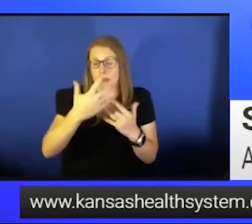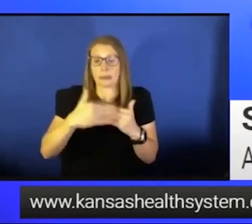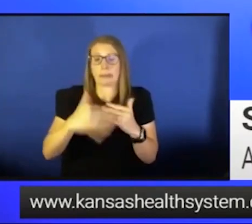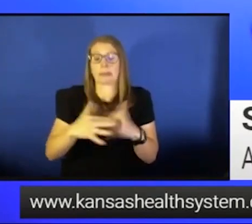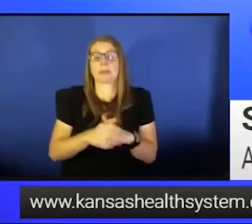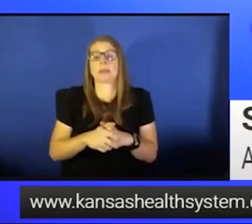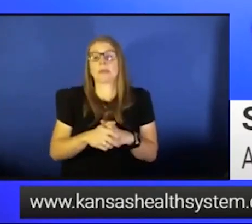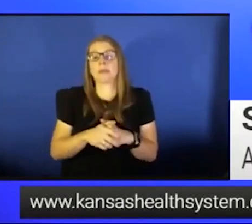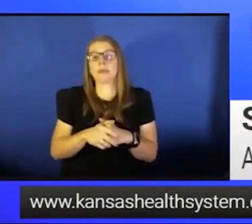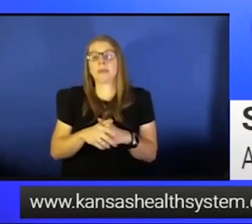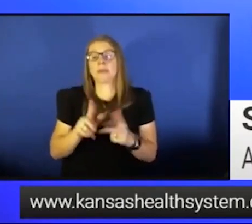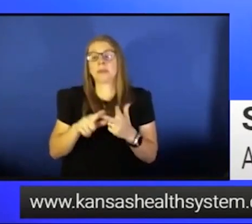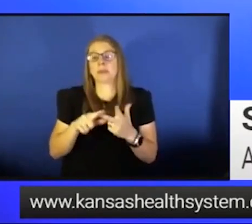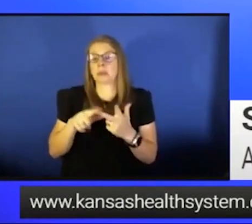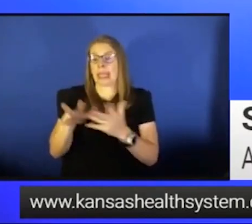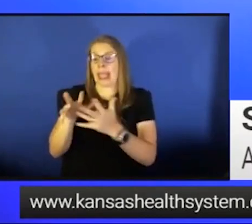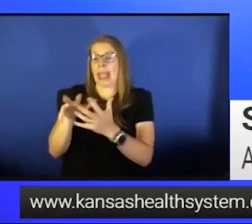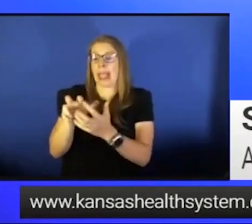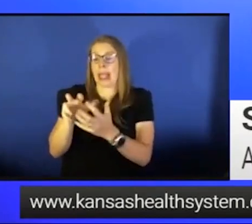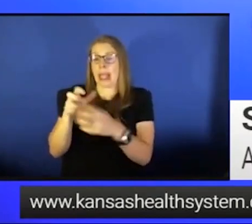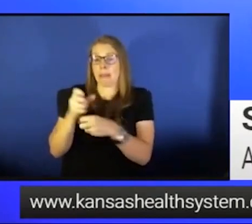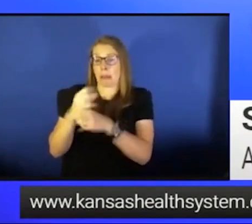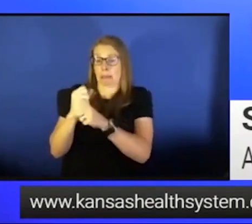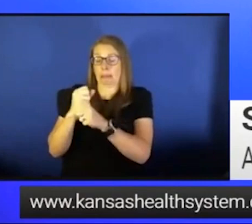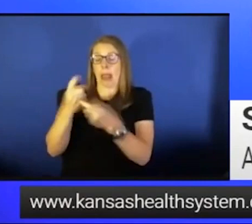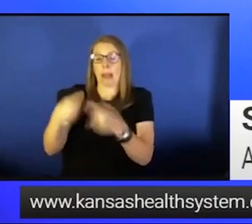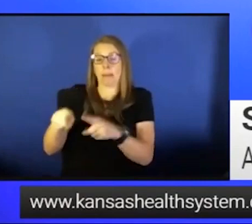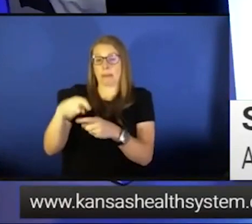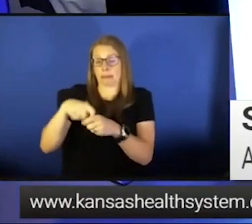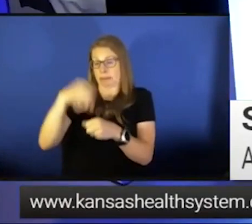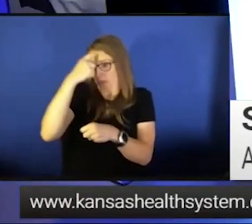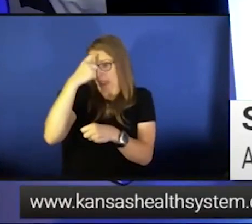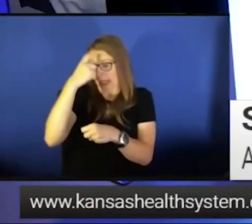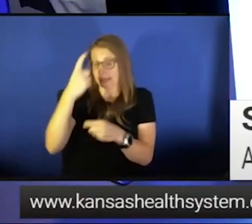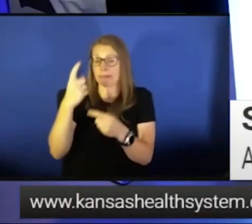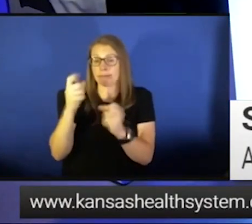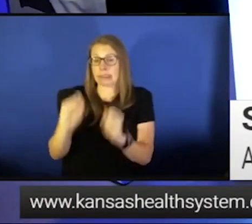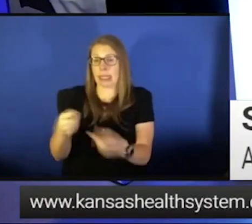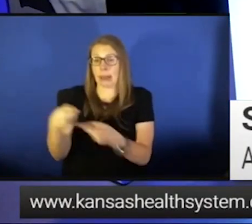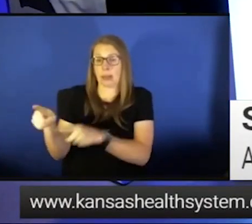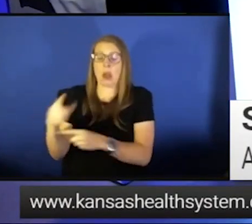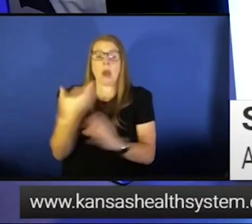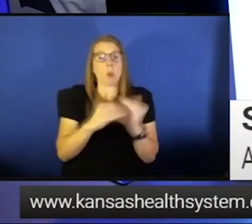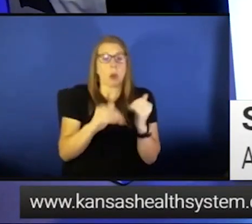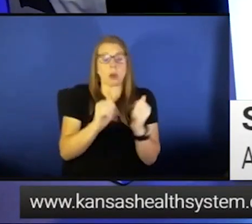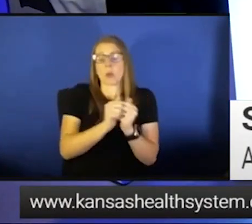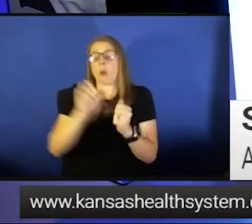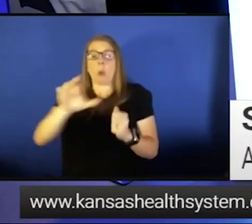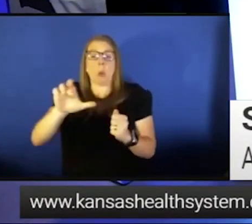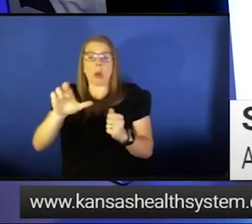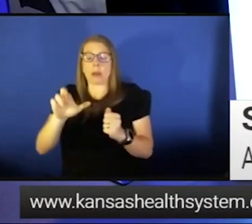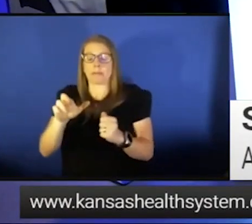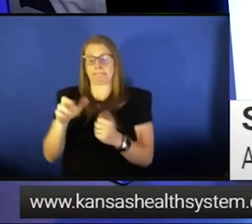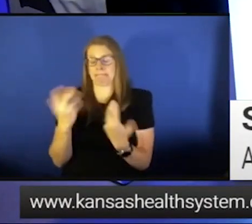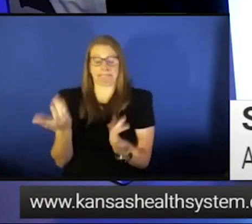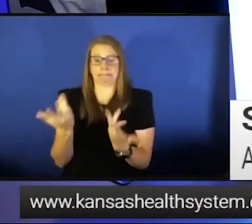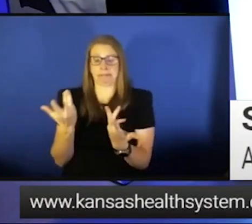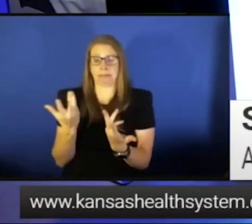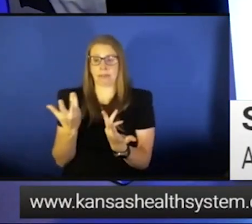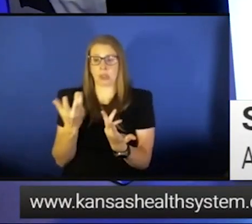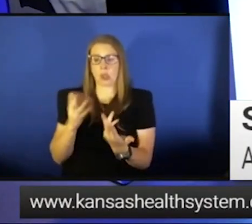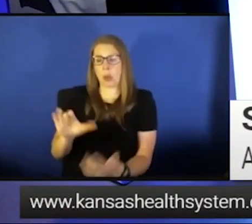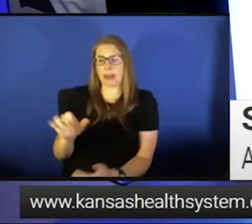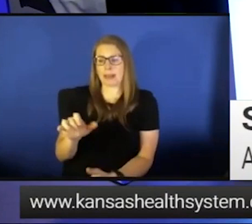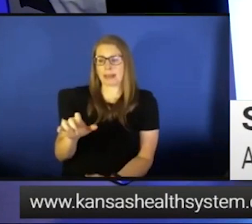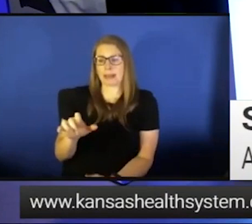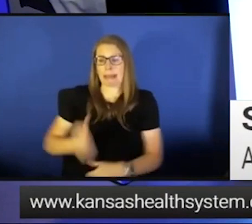as well. So there can be a hereditary component to strokes. So something you're born with, or what factor does just your lifestyle or